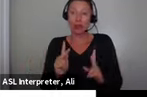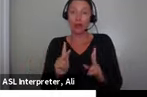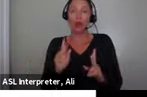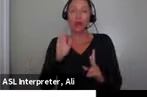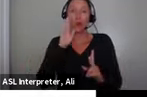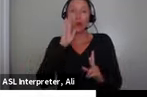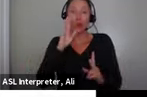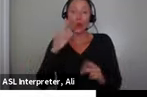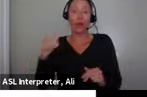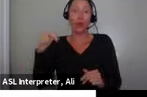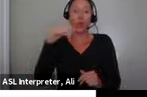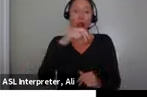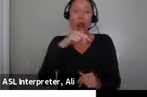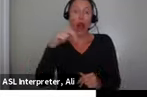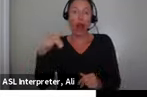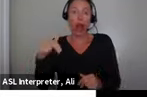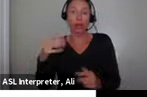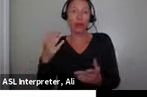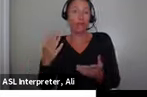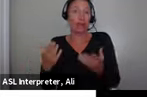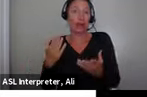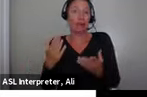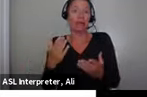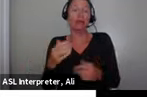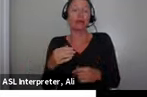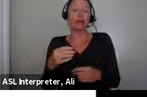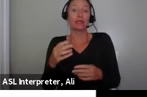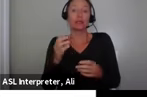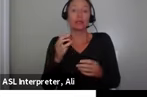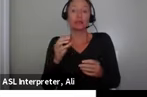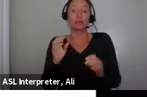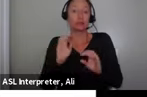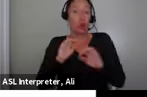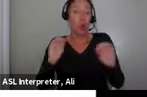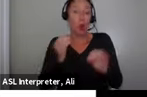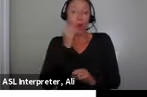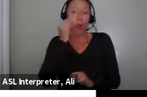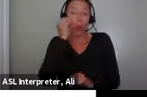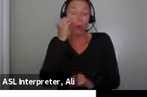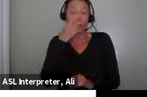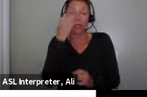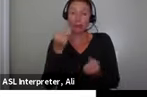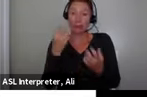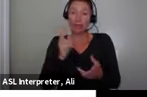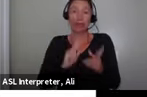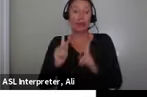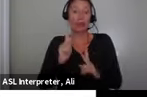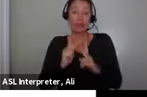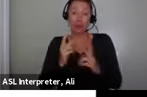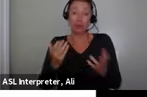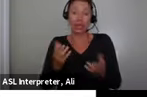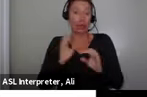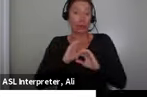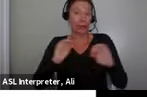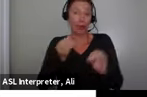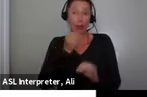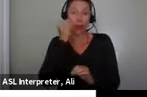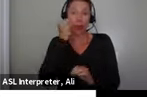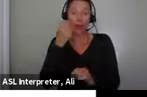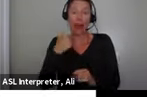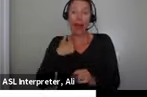over that are going to be possibly homeless? Because there's a lot of people that are. I'm a